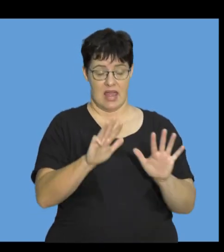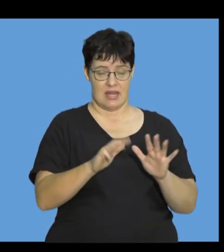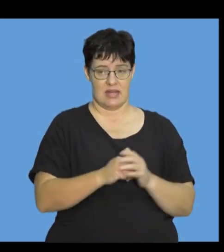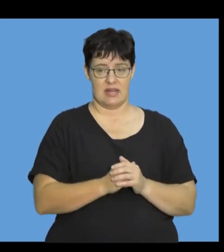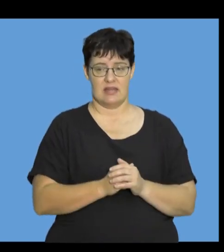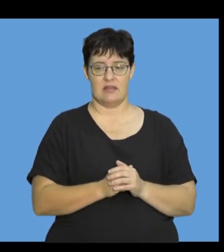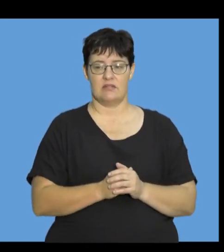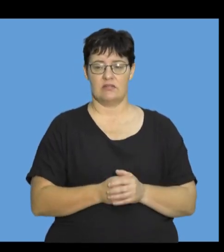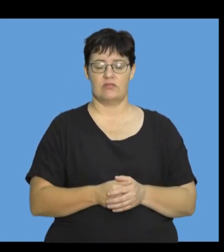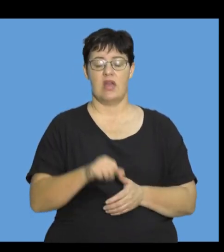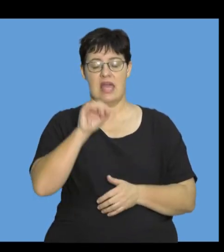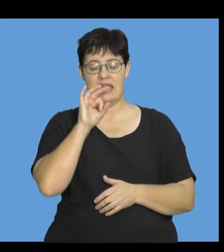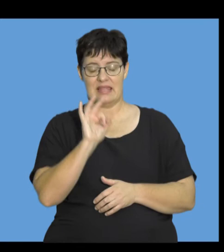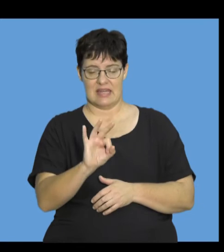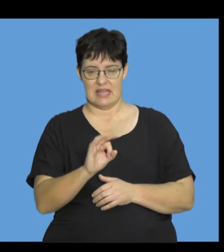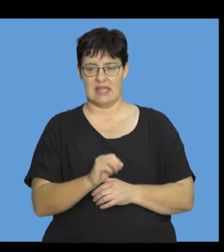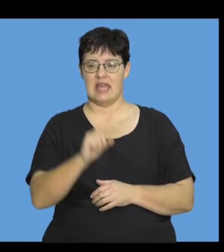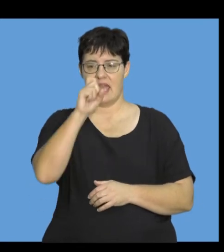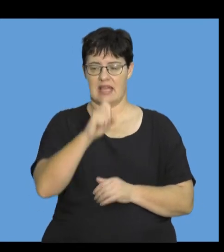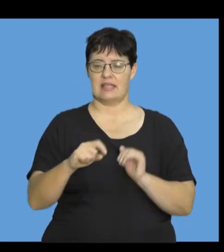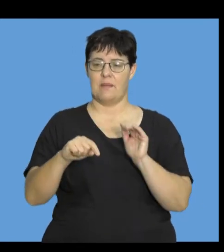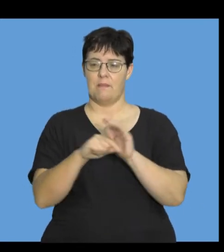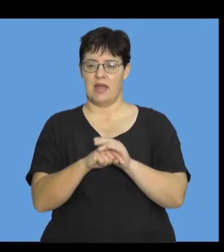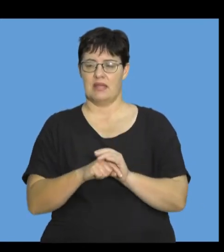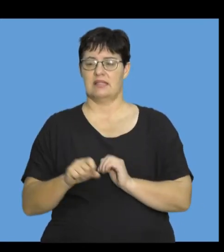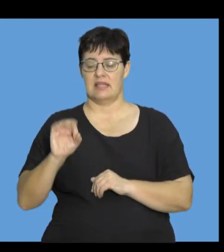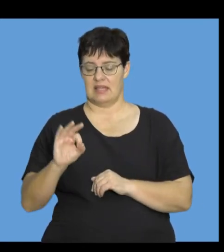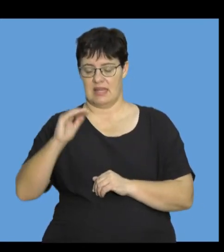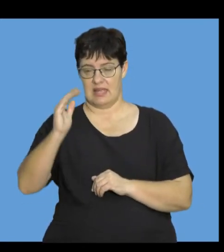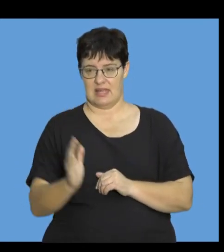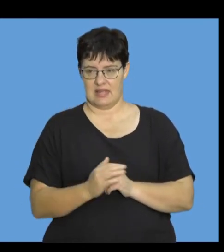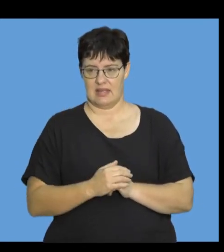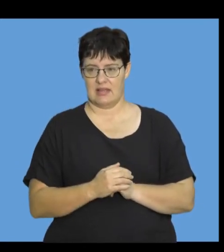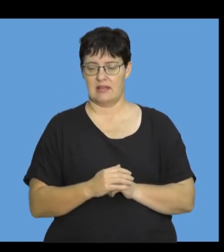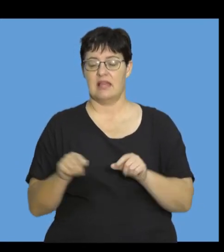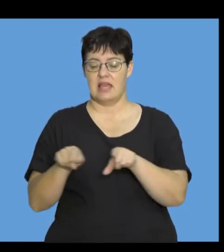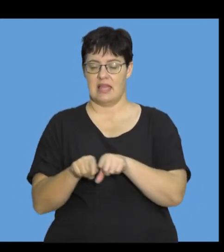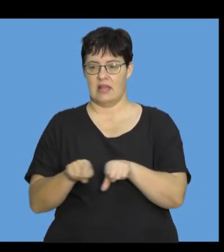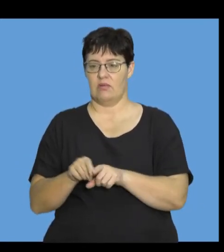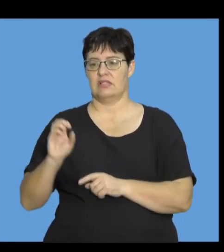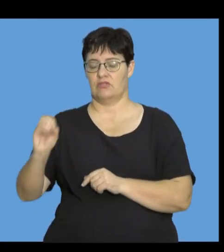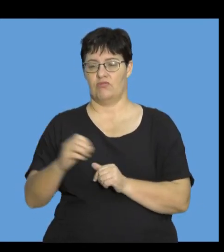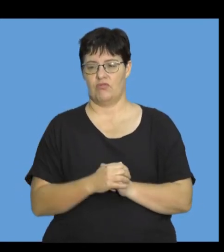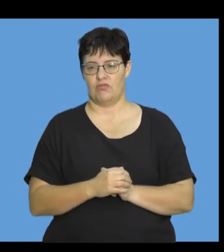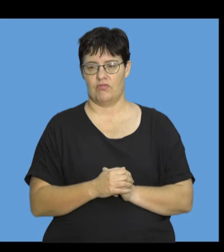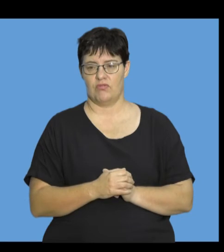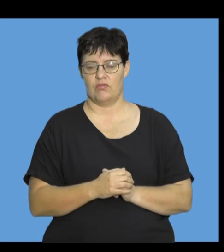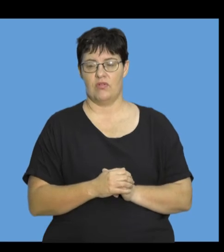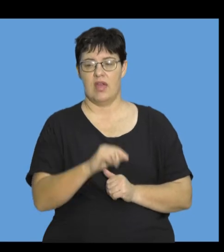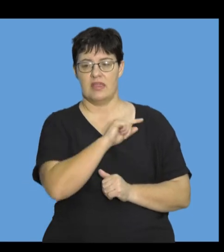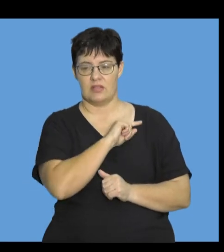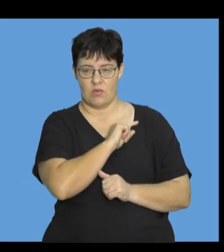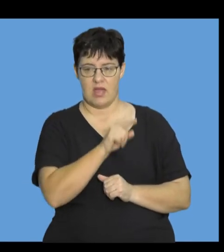minus 9 into 3 to the exponent of x minus 3, right? Equal to